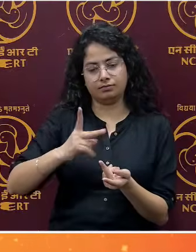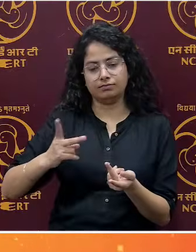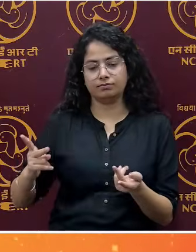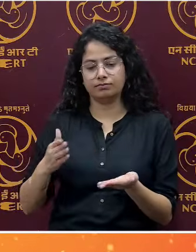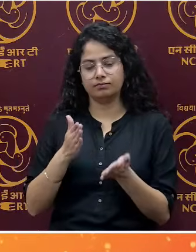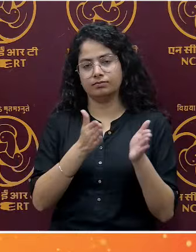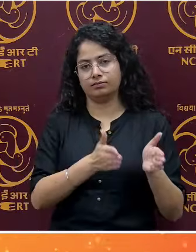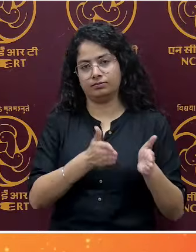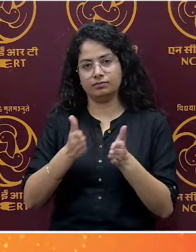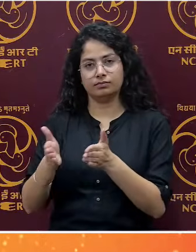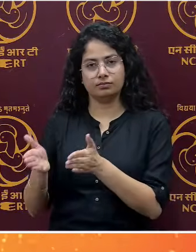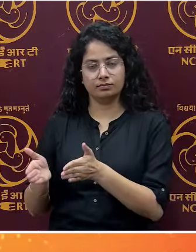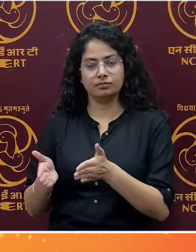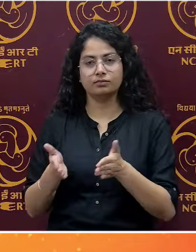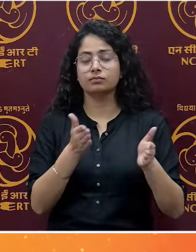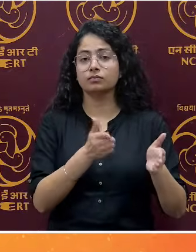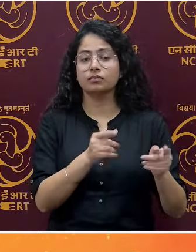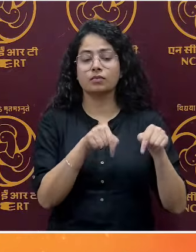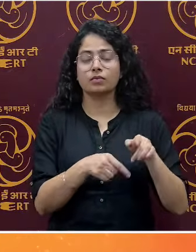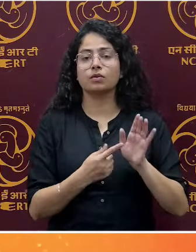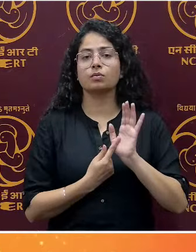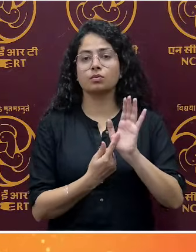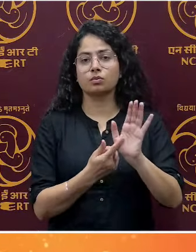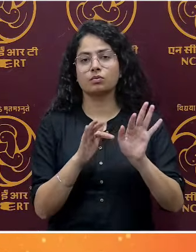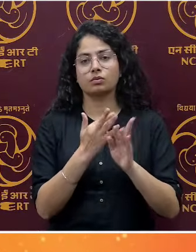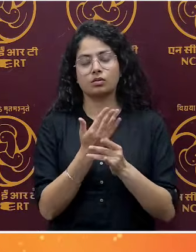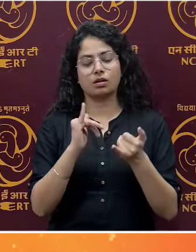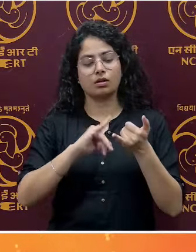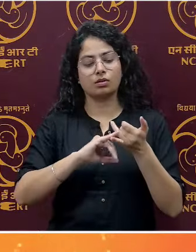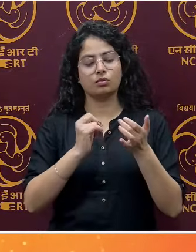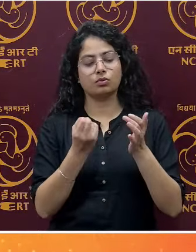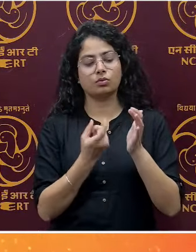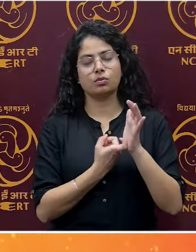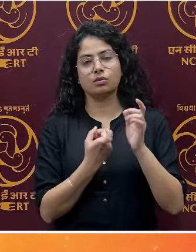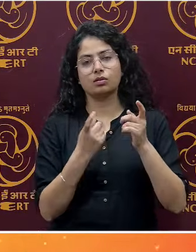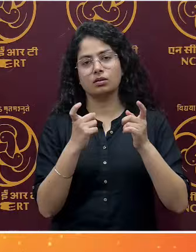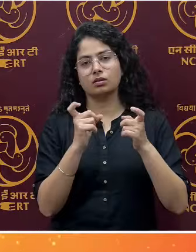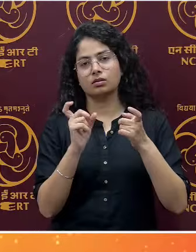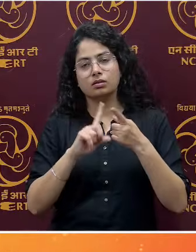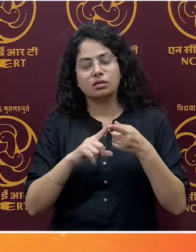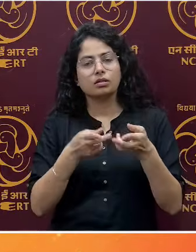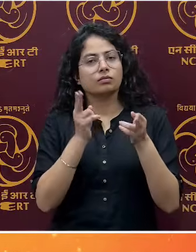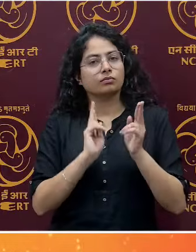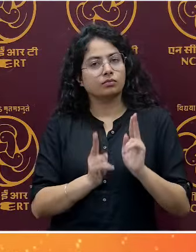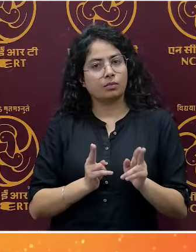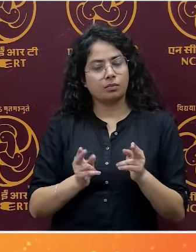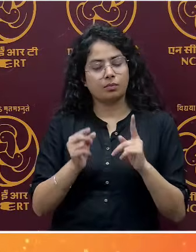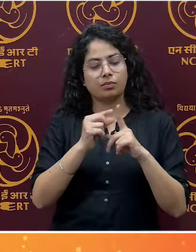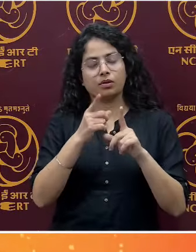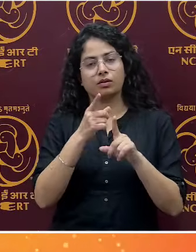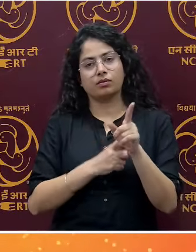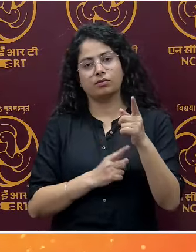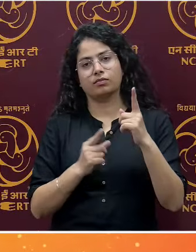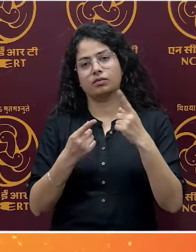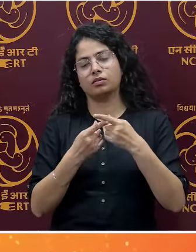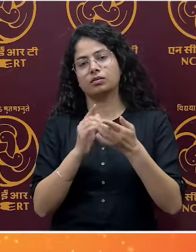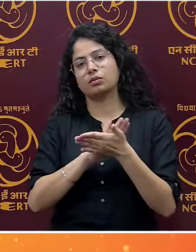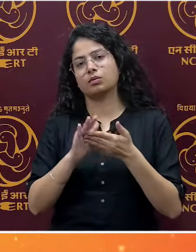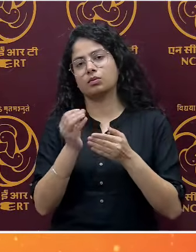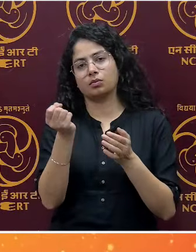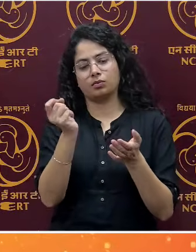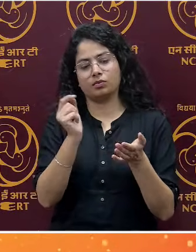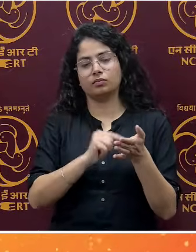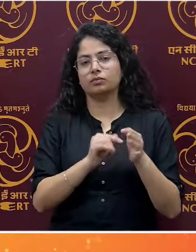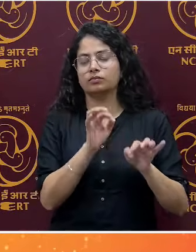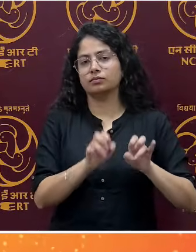sections. This section shows the source code which we normally write in Python programming language. Okay. Now we